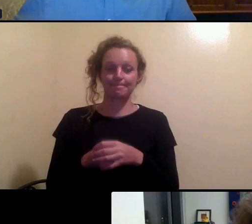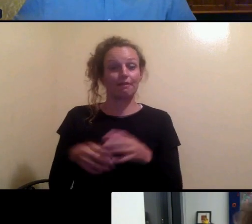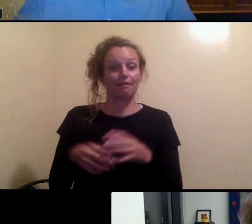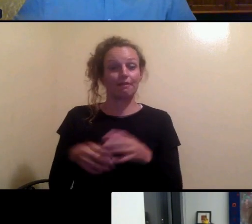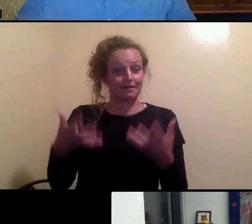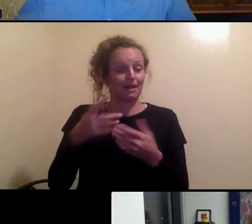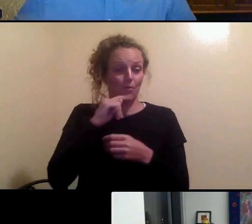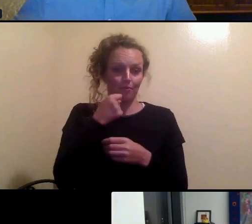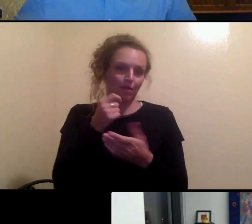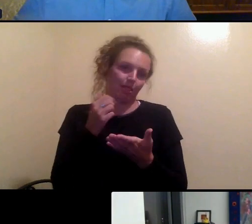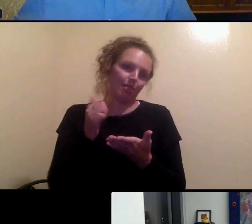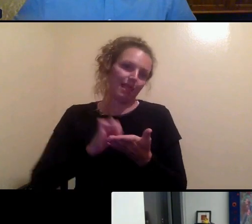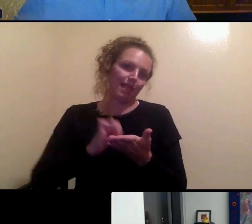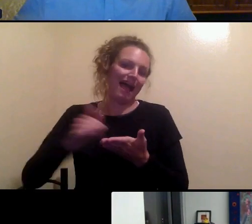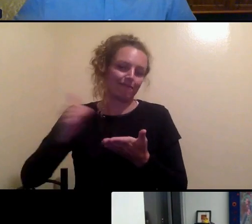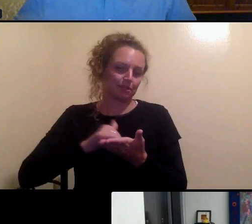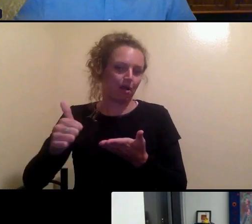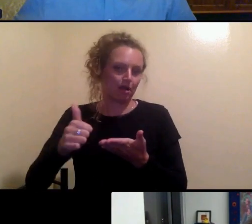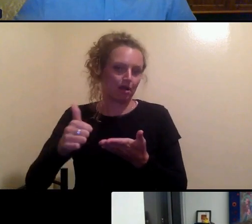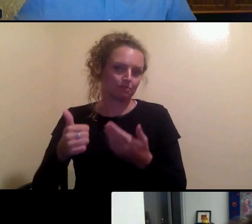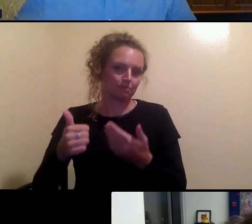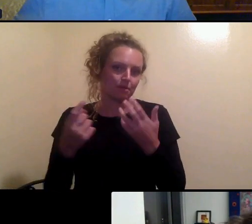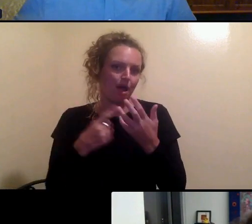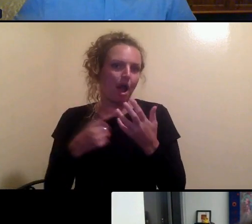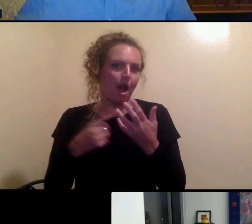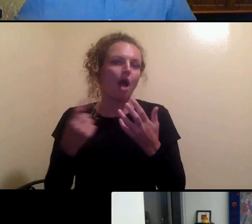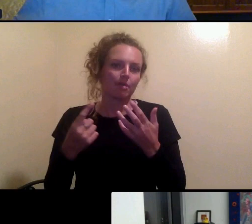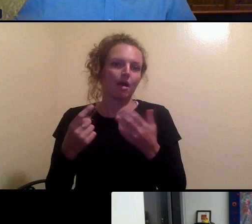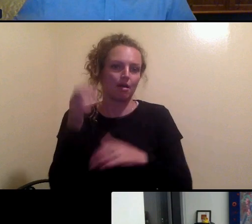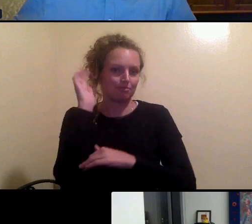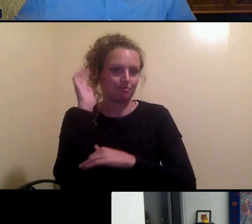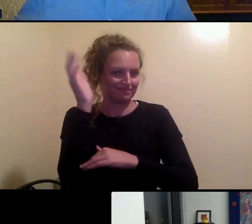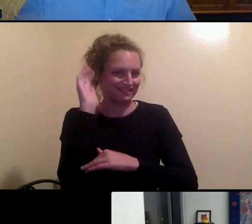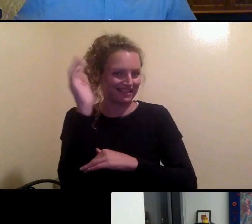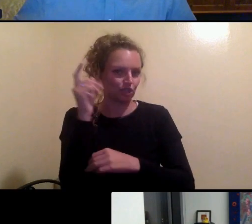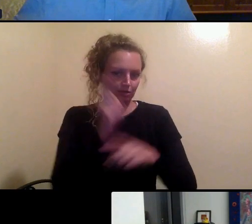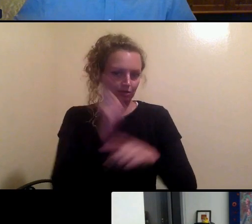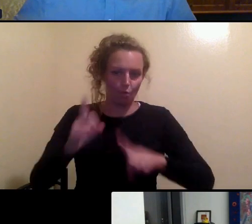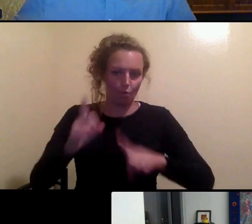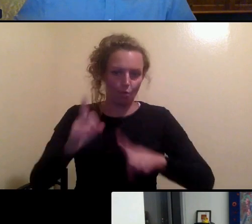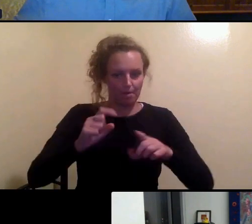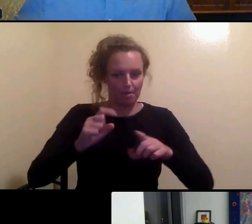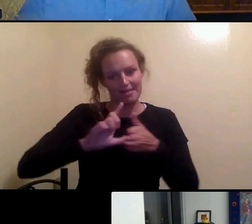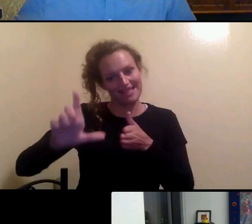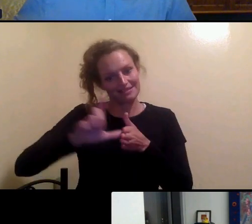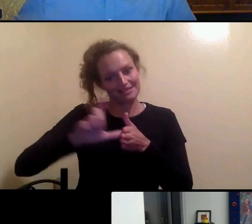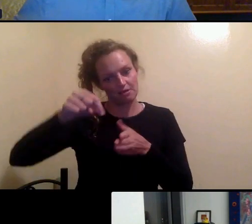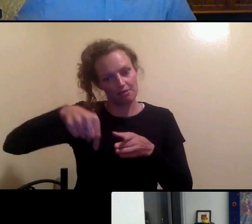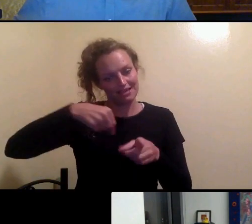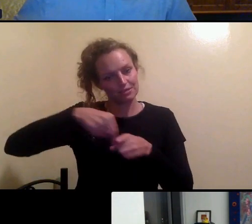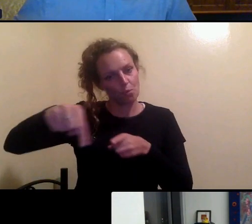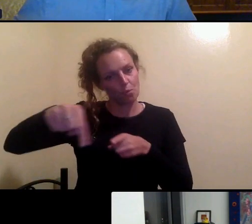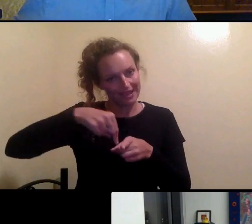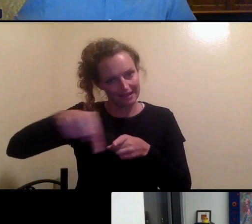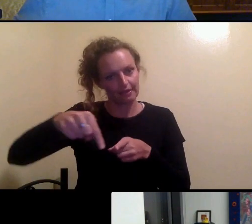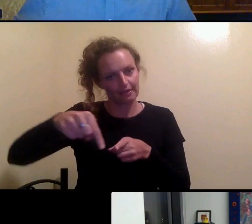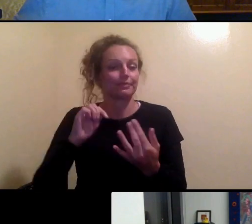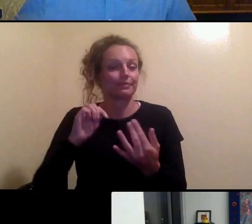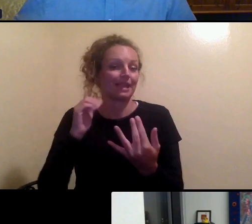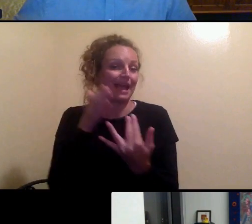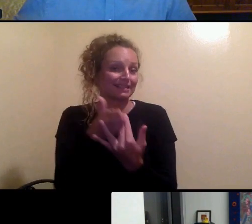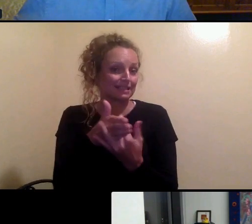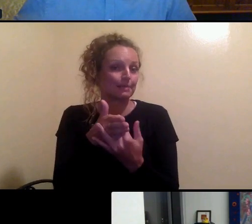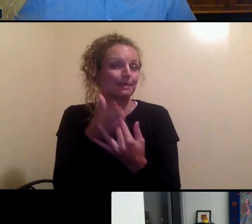about accessibility teams. And I know we've got Mark Wilcox from Atos coming on to that one, talking about the